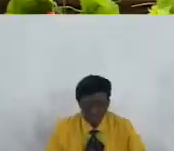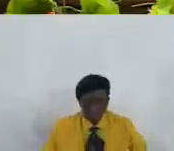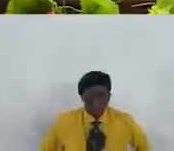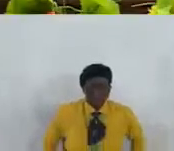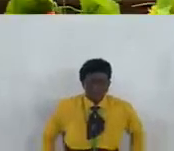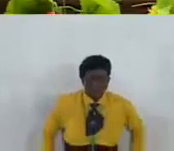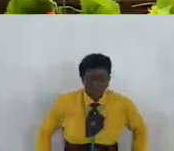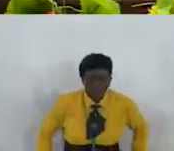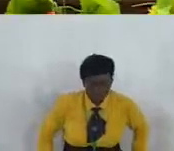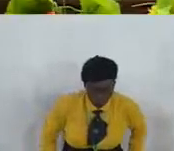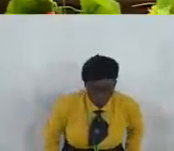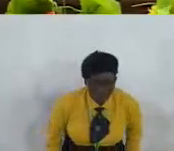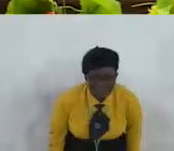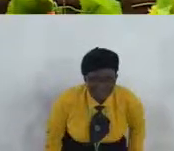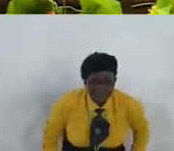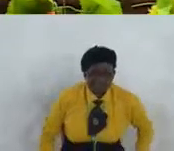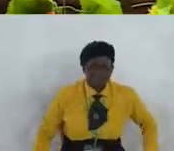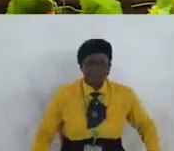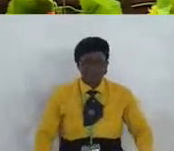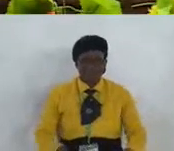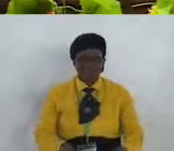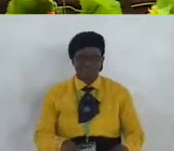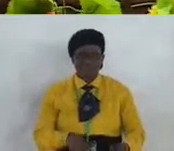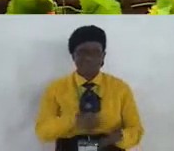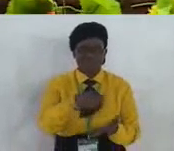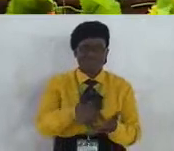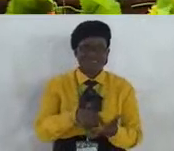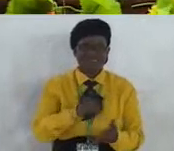This is why